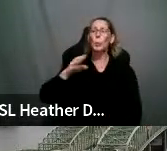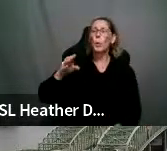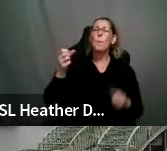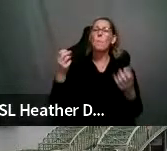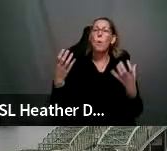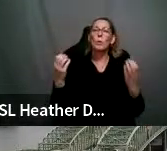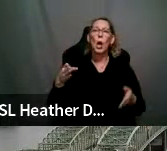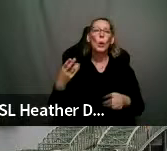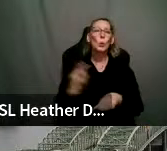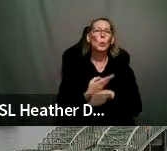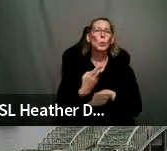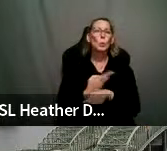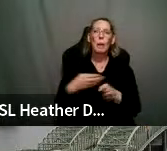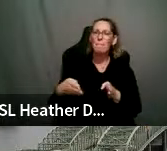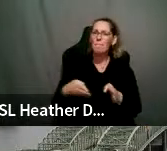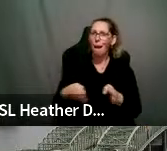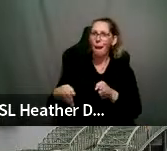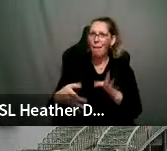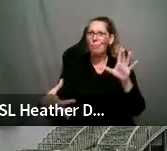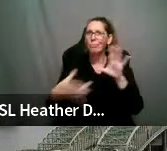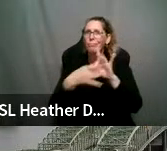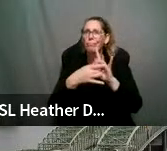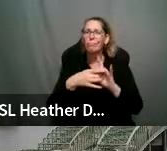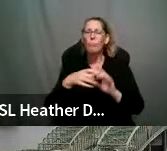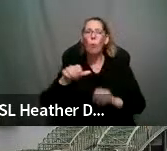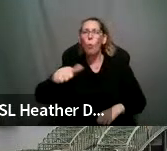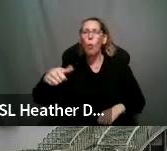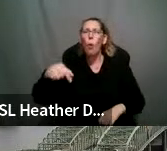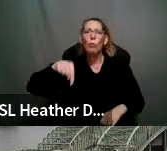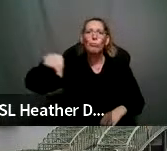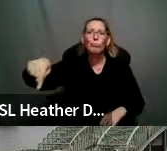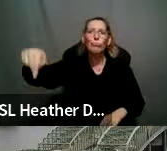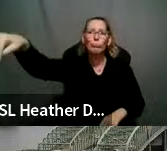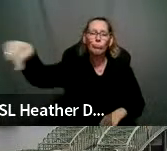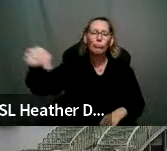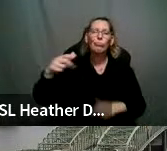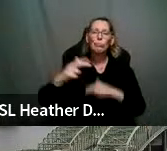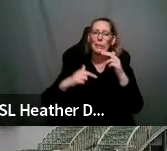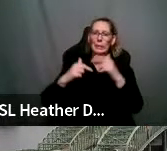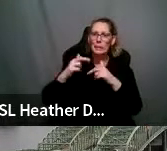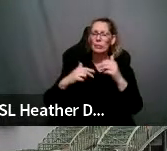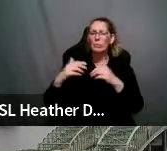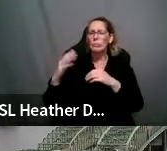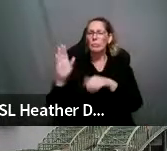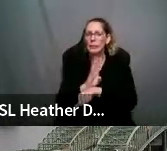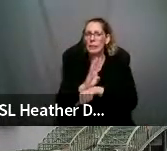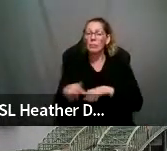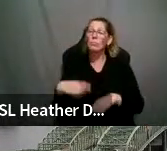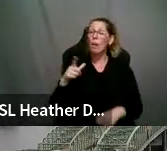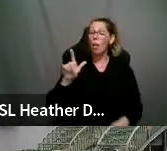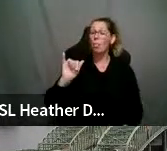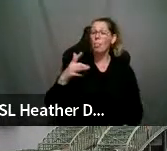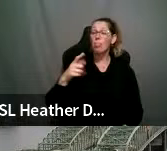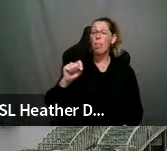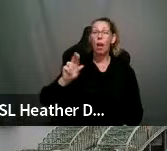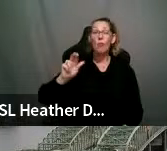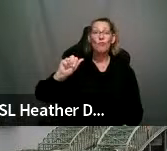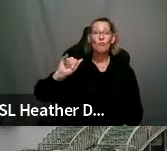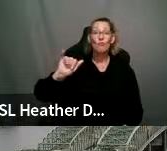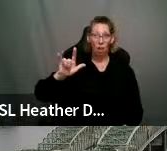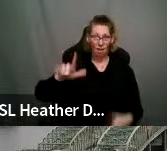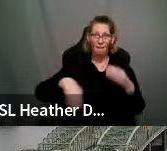multi-use path with connections to local established paths. Extension of light rail 1.9 miles